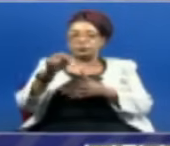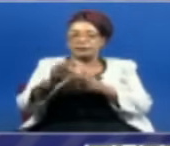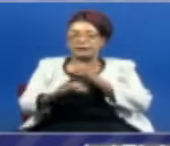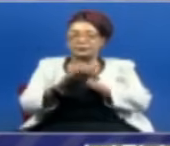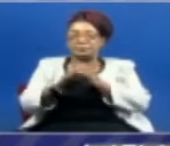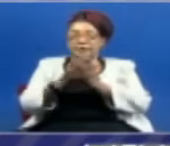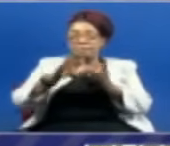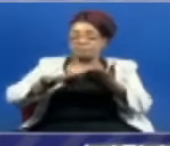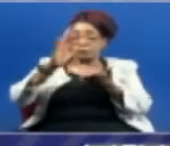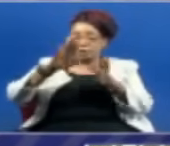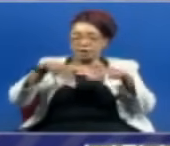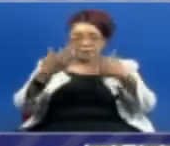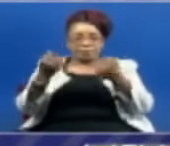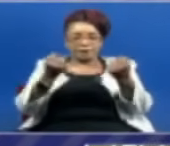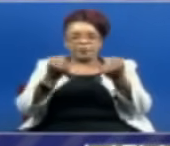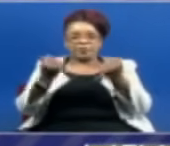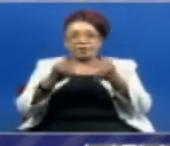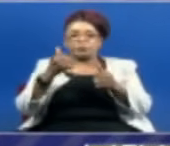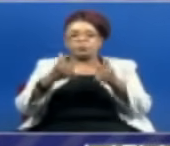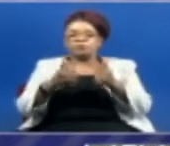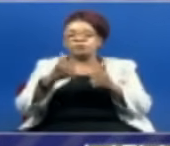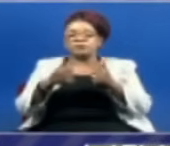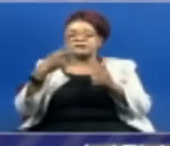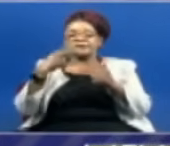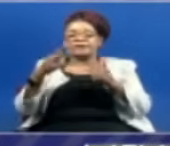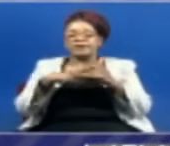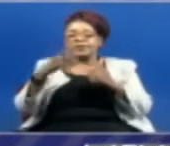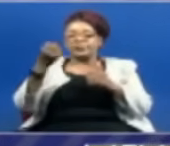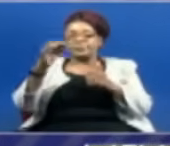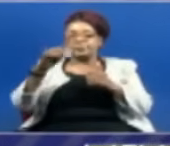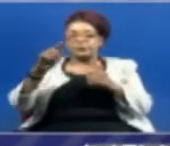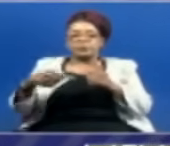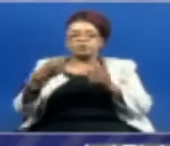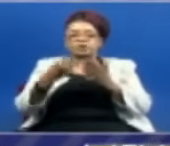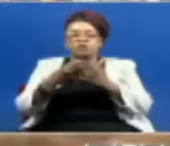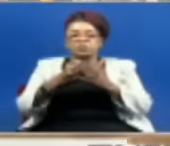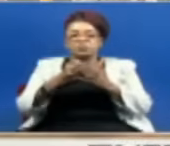car, which costs 750,000 Kenya shillings.